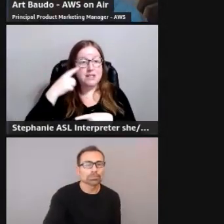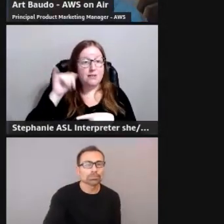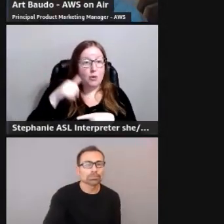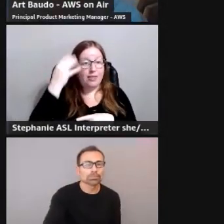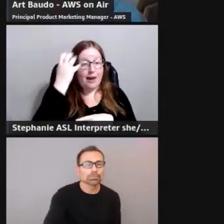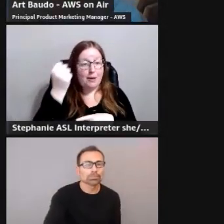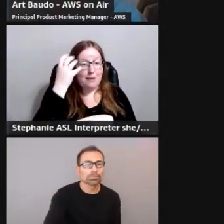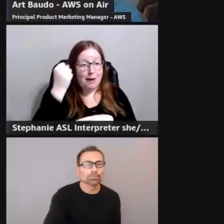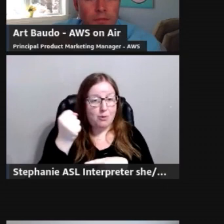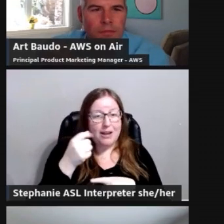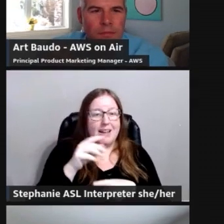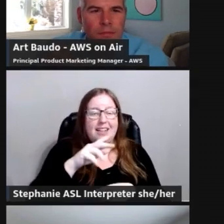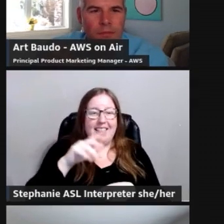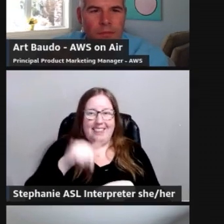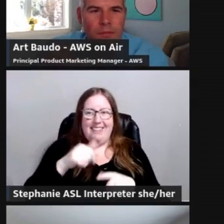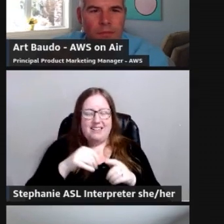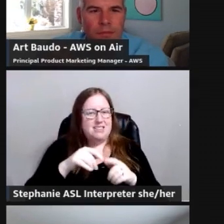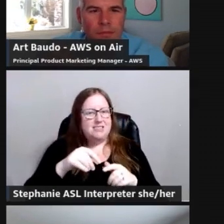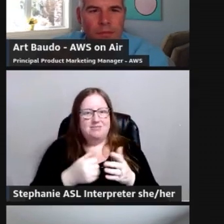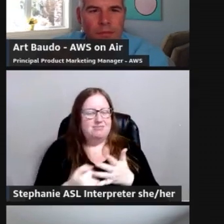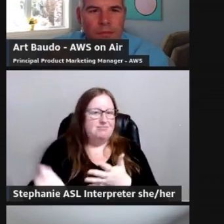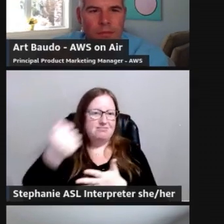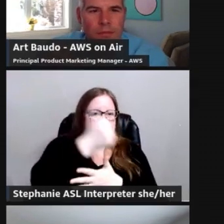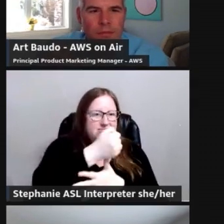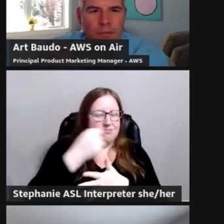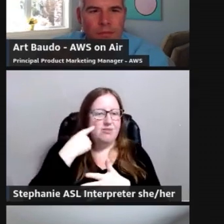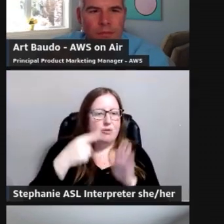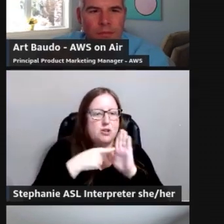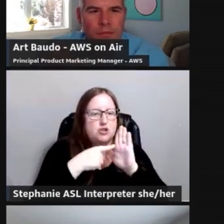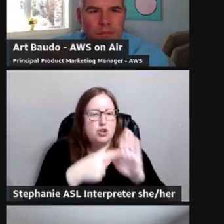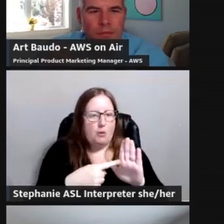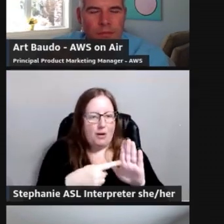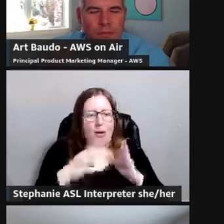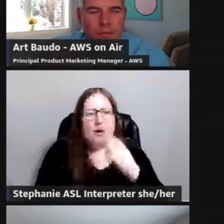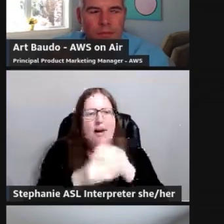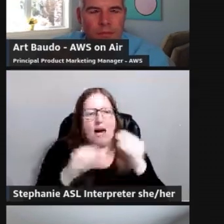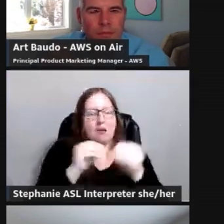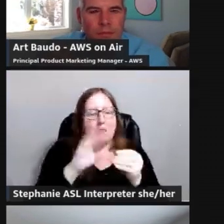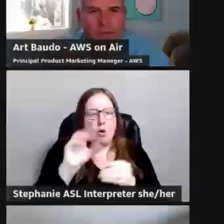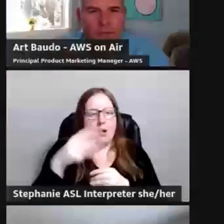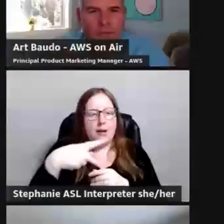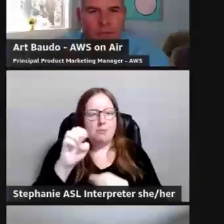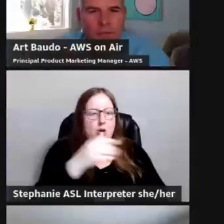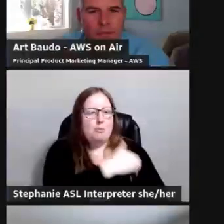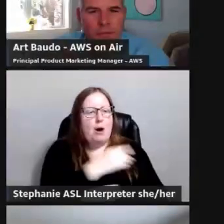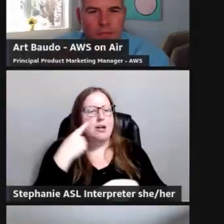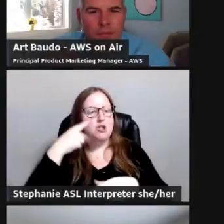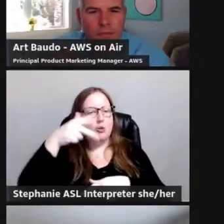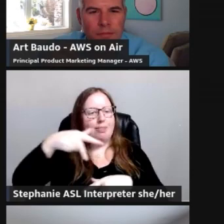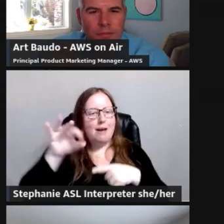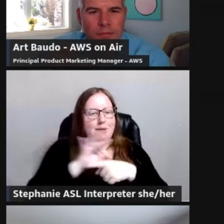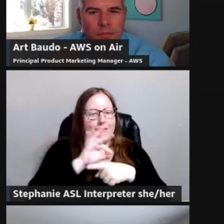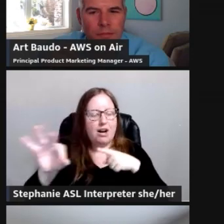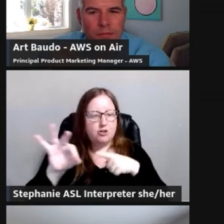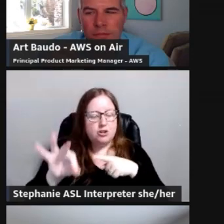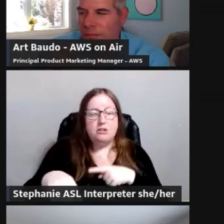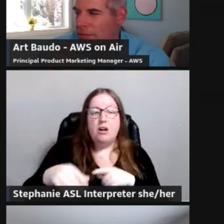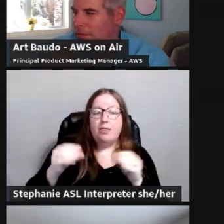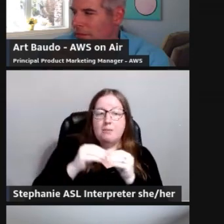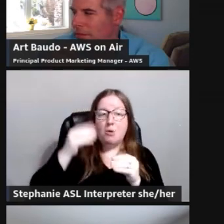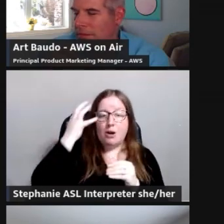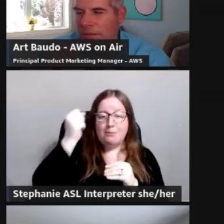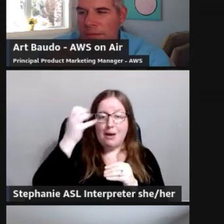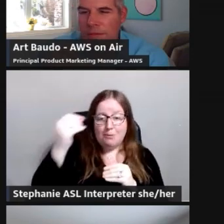is the principal way developers can add more compute power to Lambda functions. So the higher the memory, the